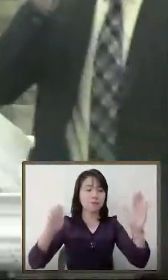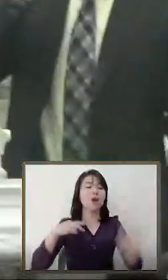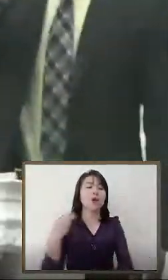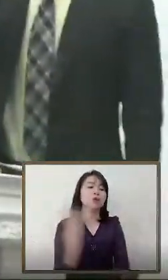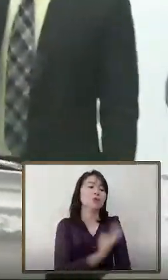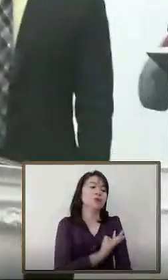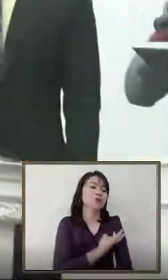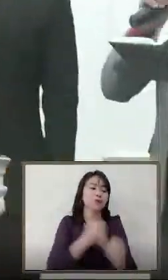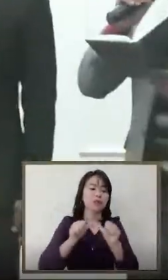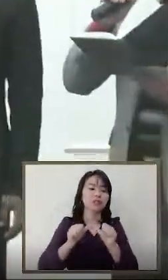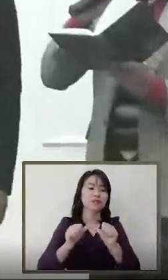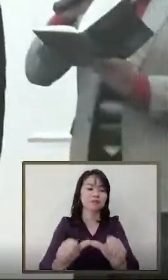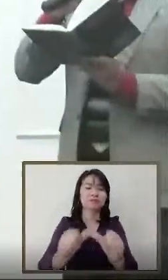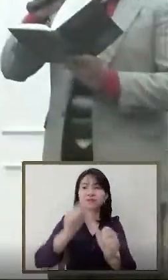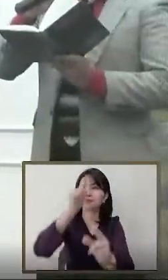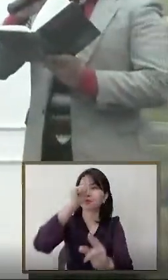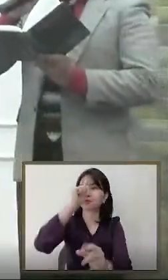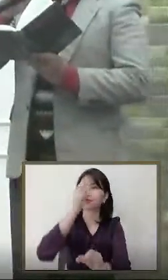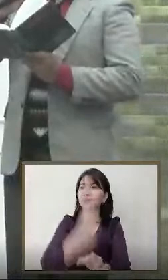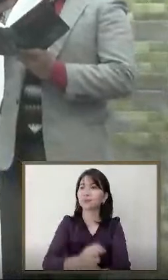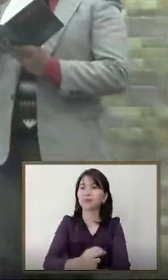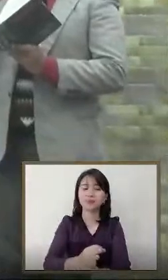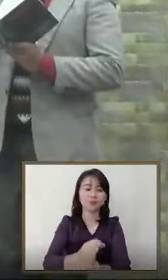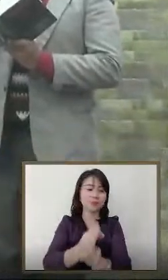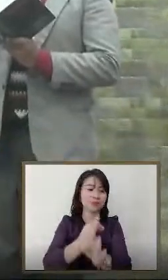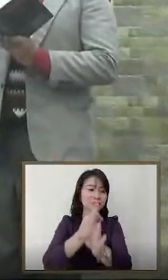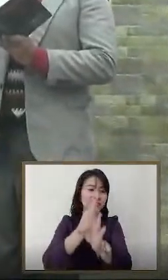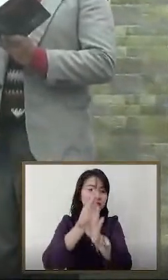up. We will stand our